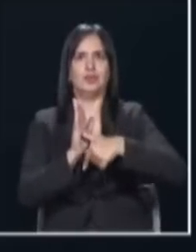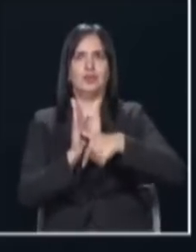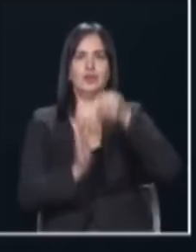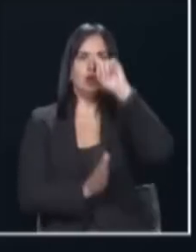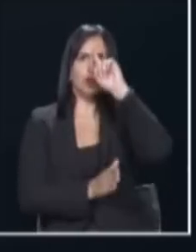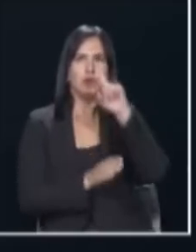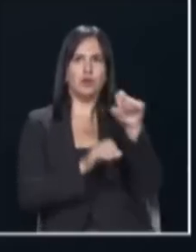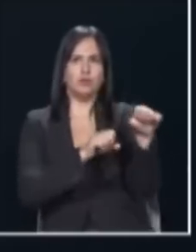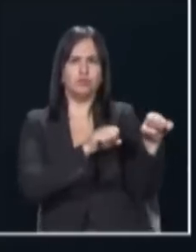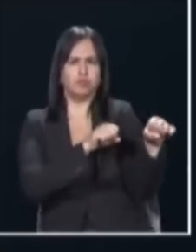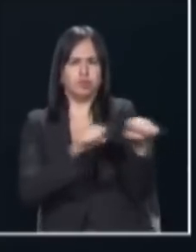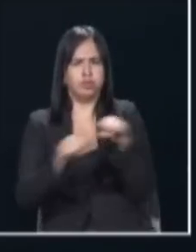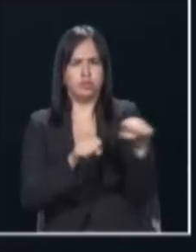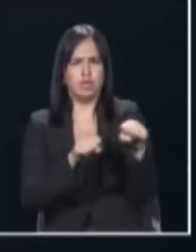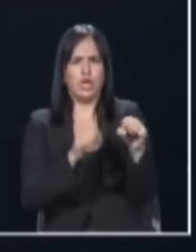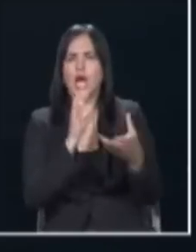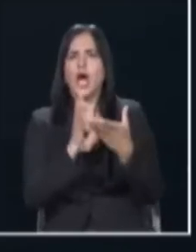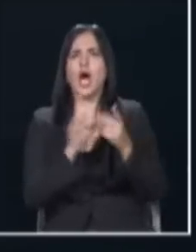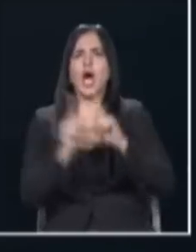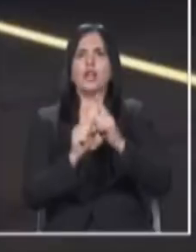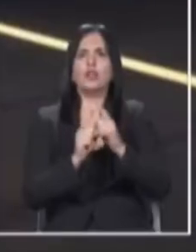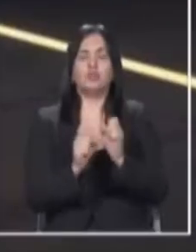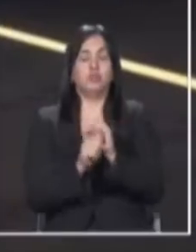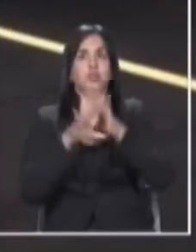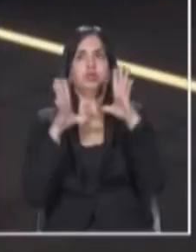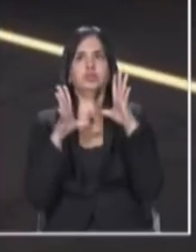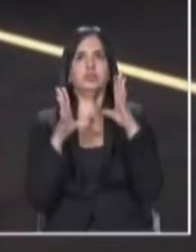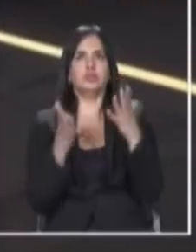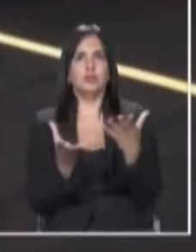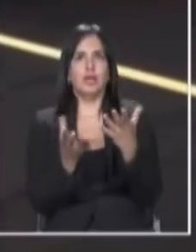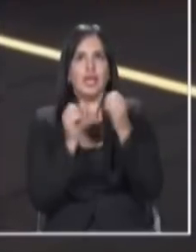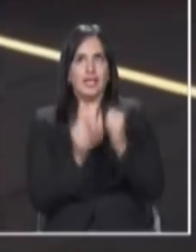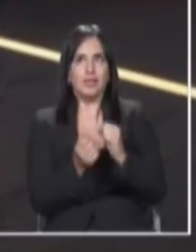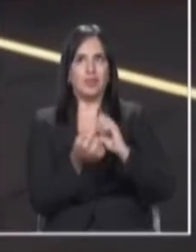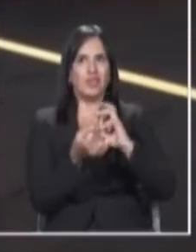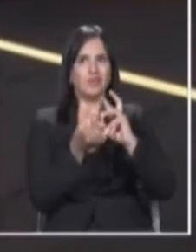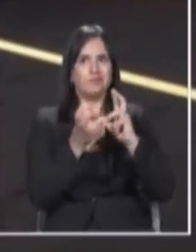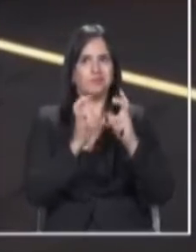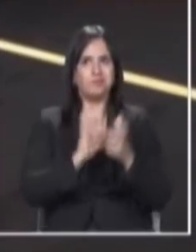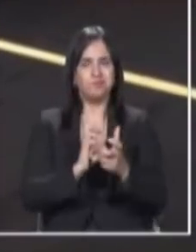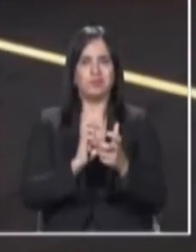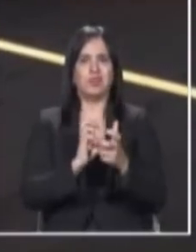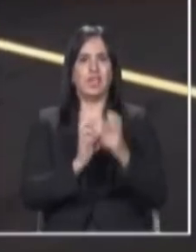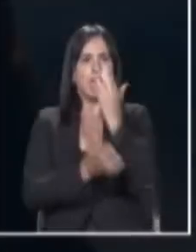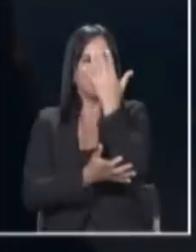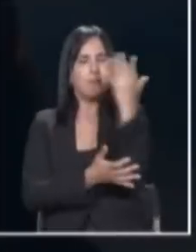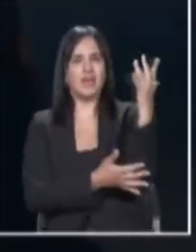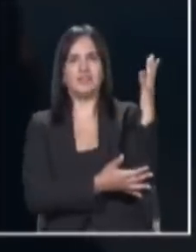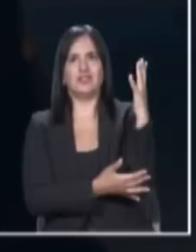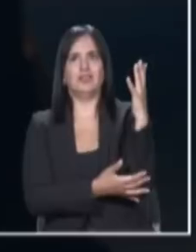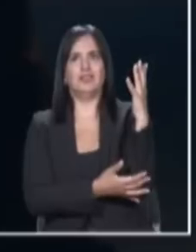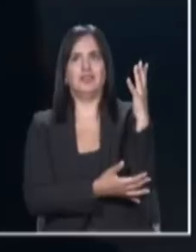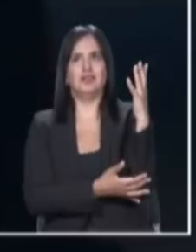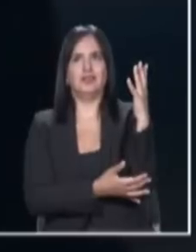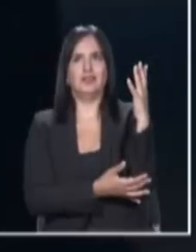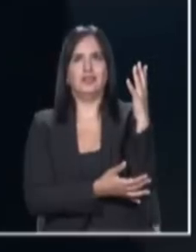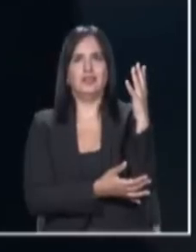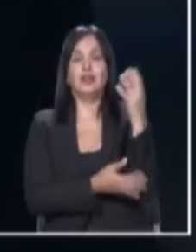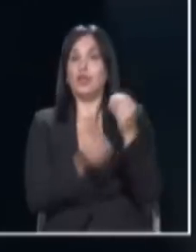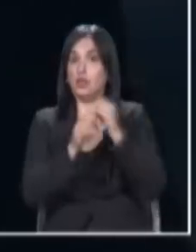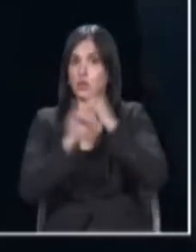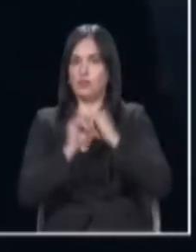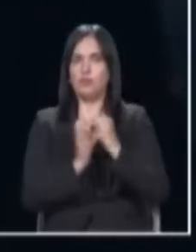a sudden and violent event that can drastically alter the landscape and cause widespread destruction this sudden in